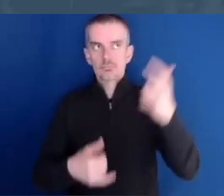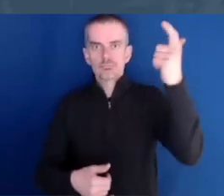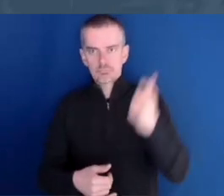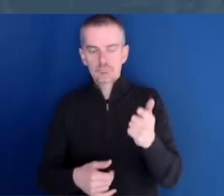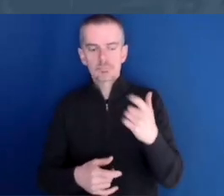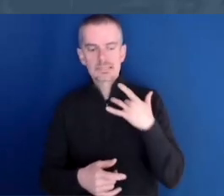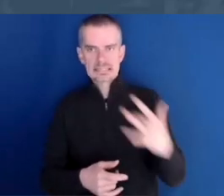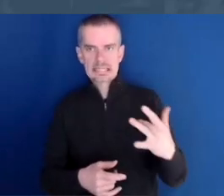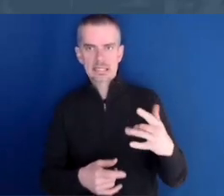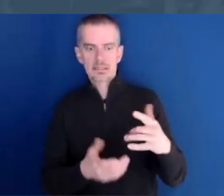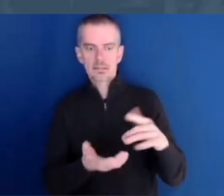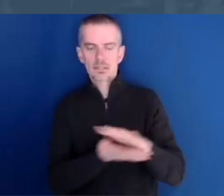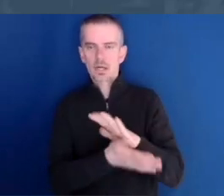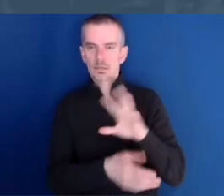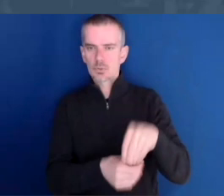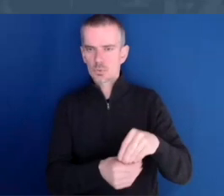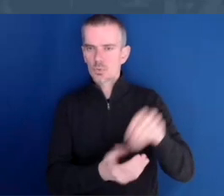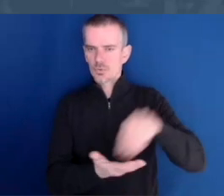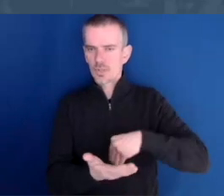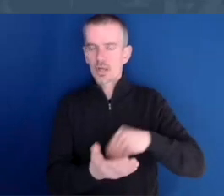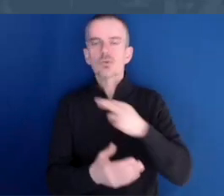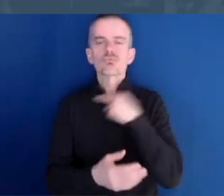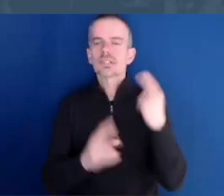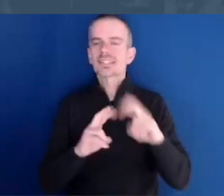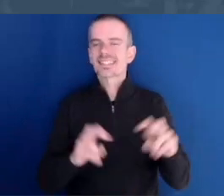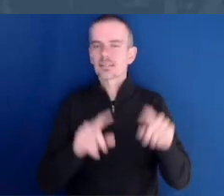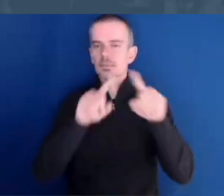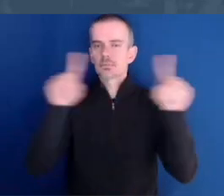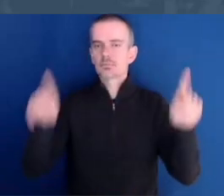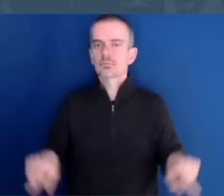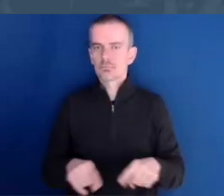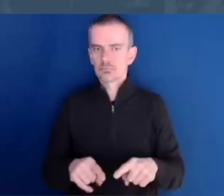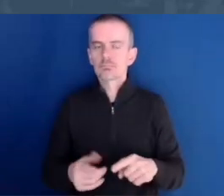risk assessment document that you fill out as part of your